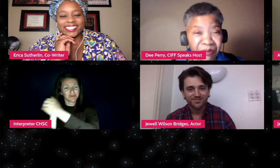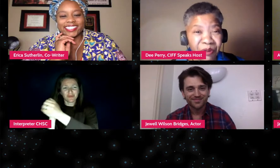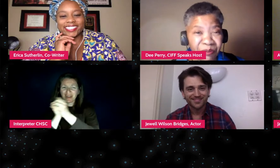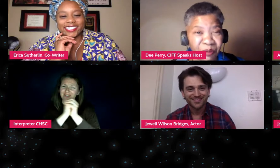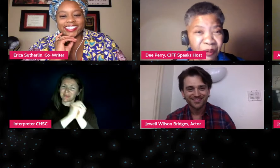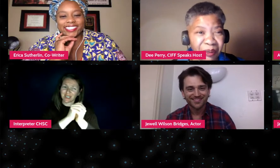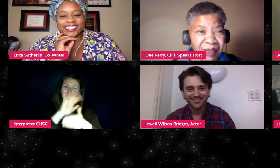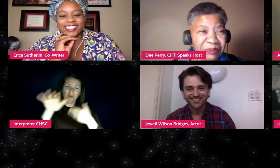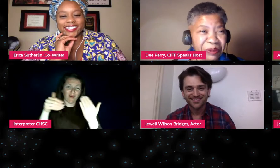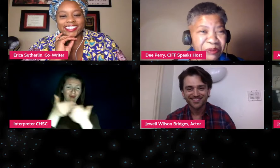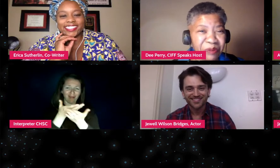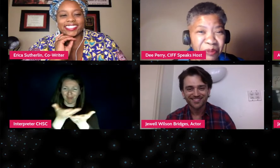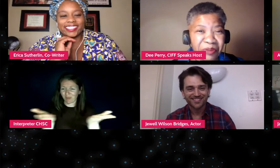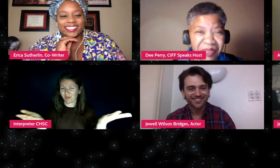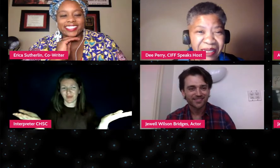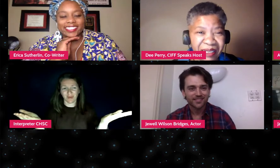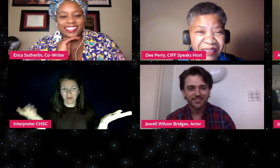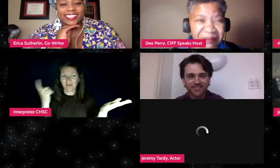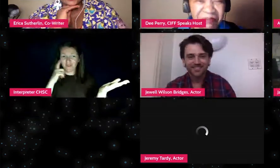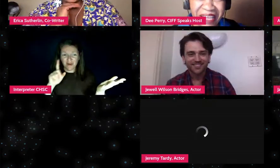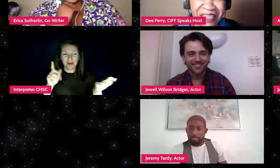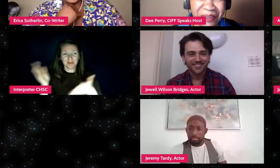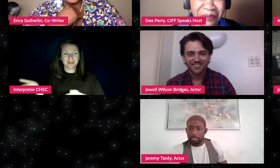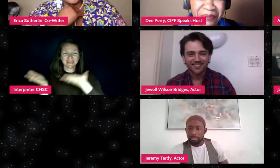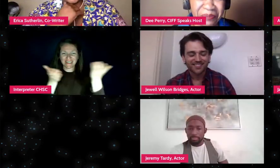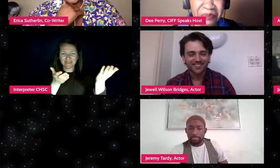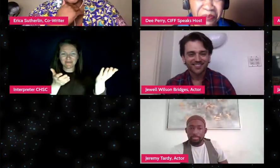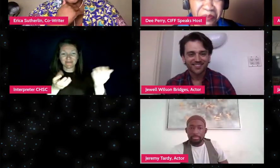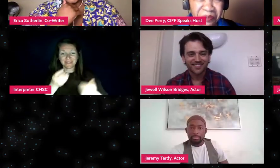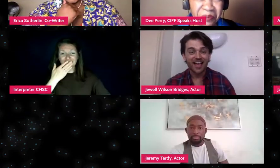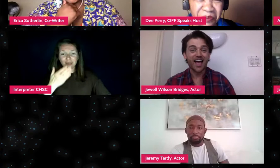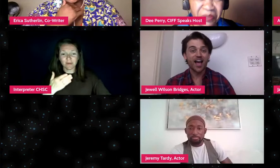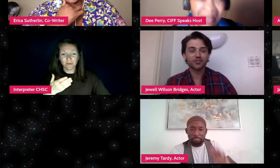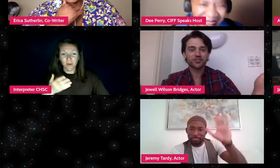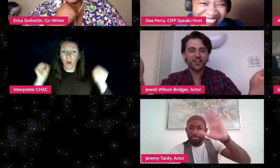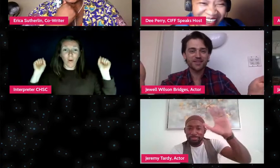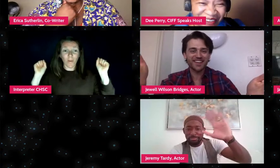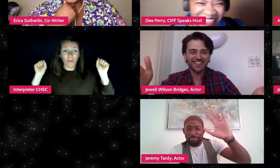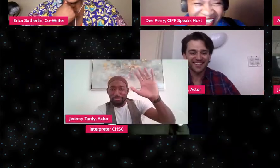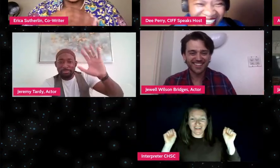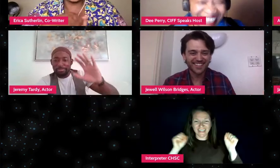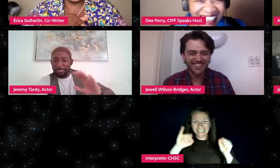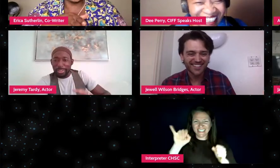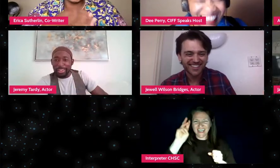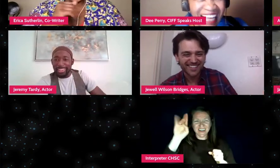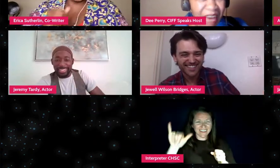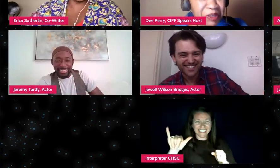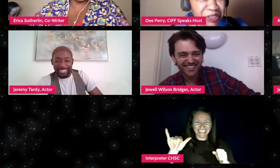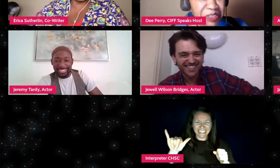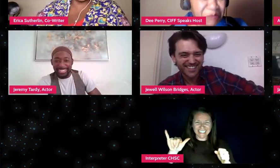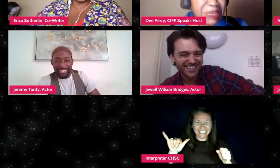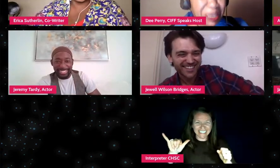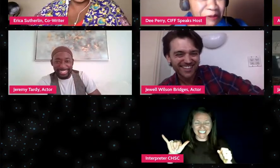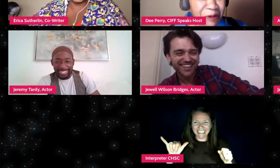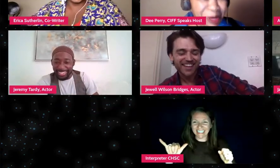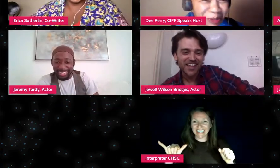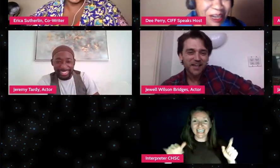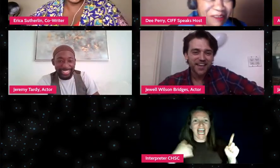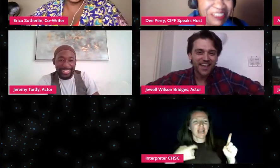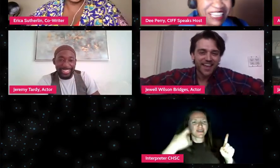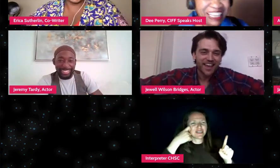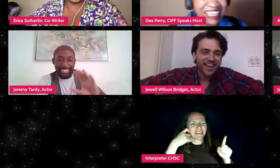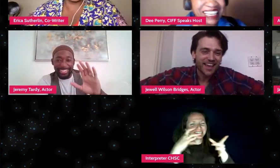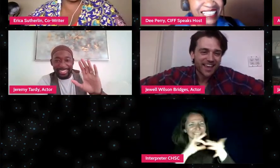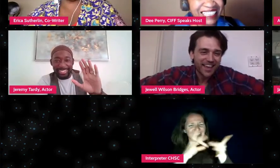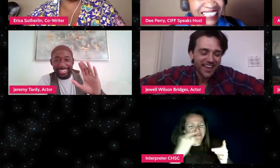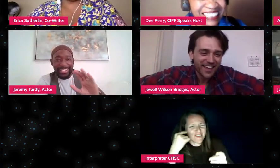to all of you for presenting it. Thank you. Thank you. Thank you for having me. Jeremy, I was just speaking for you,